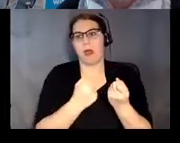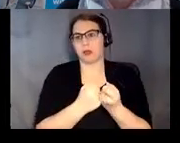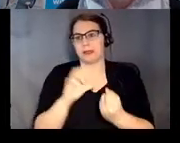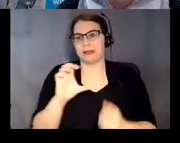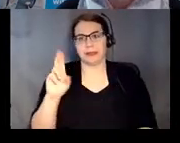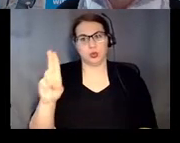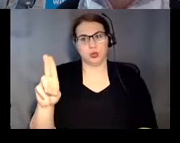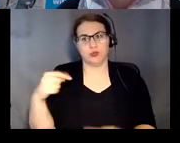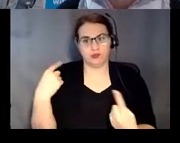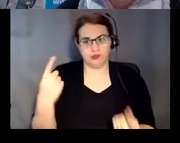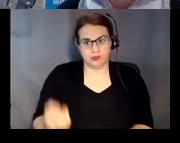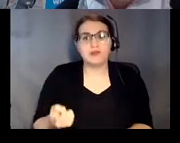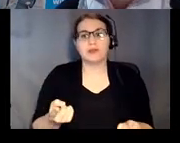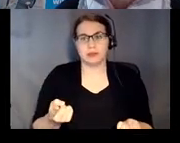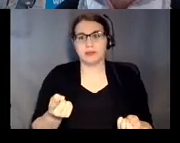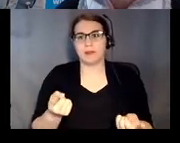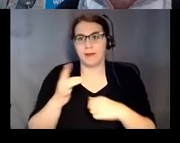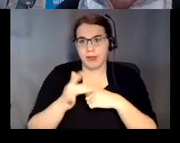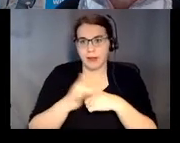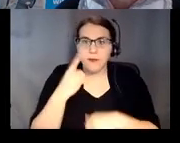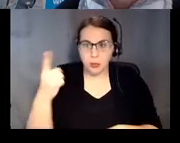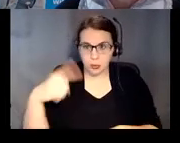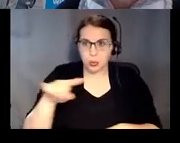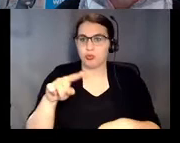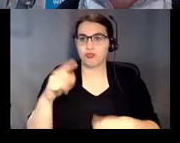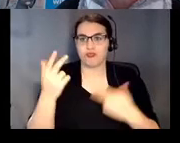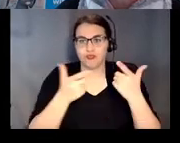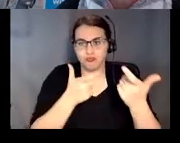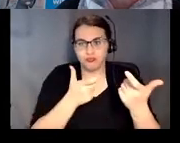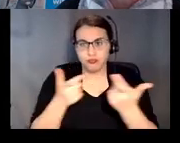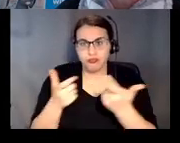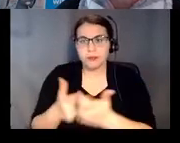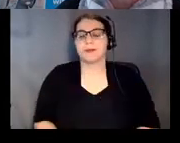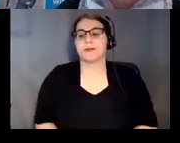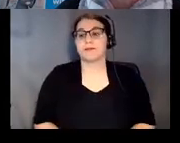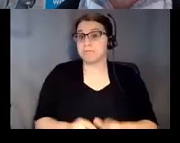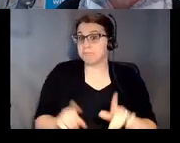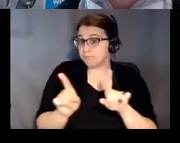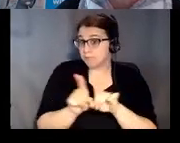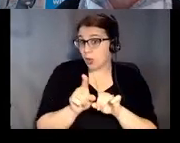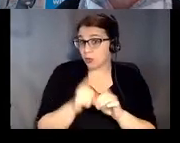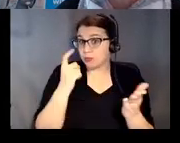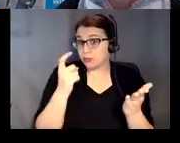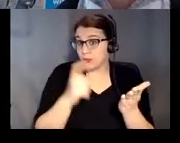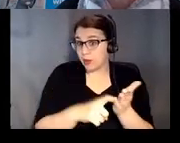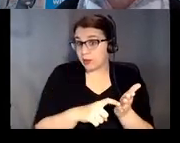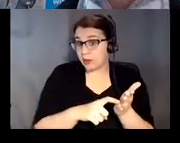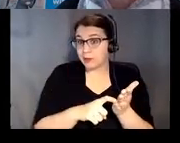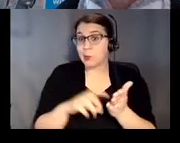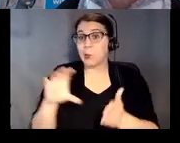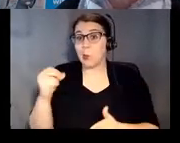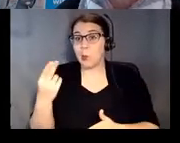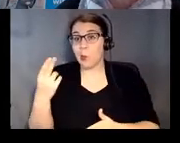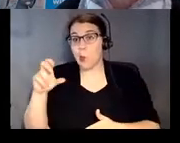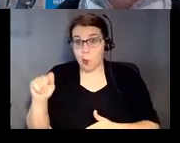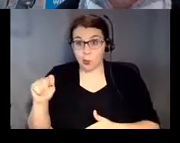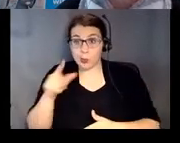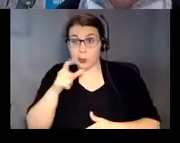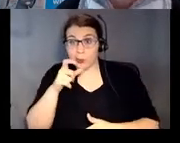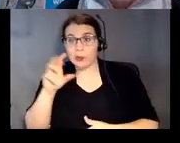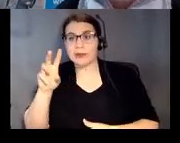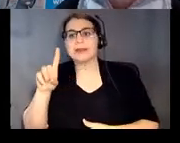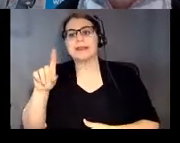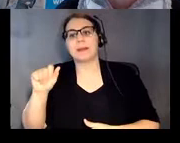throughout the webinar series. Additionally, we want to take a moment and recognize our co-host, Disability Rights of West